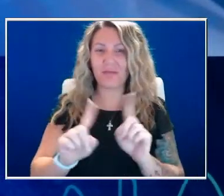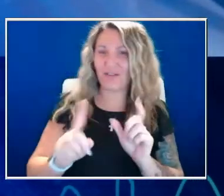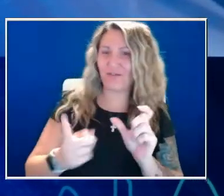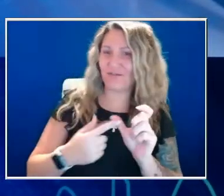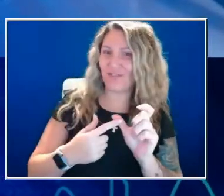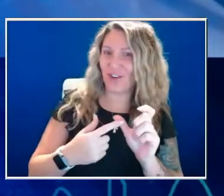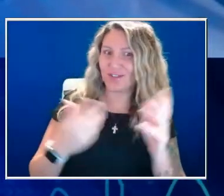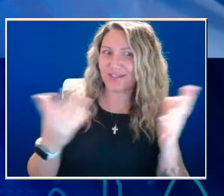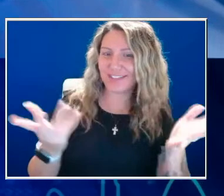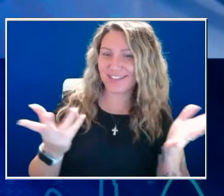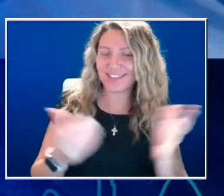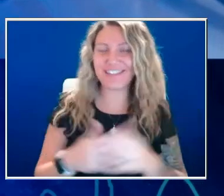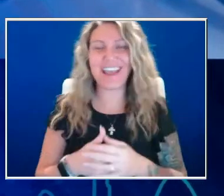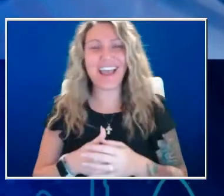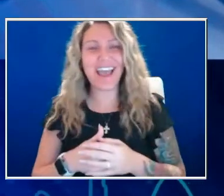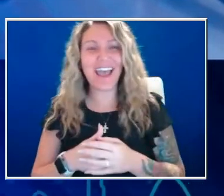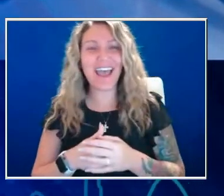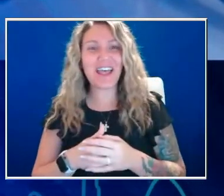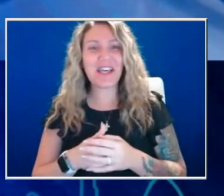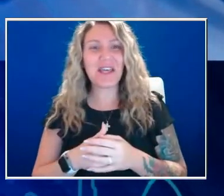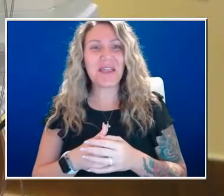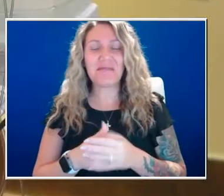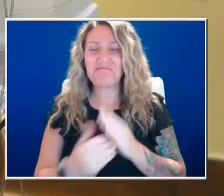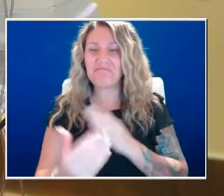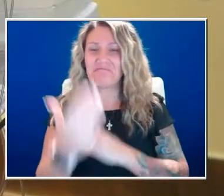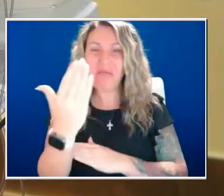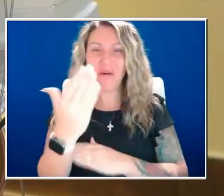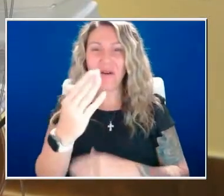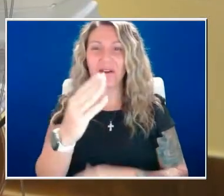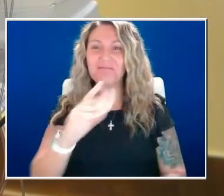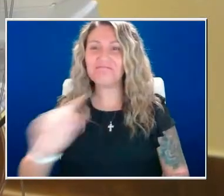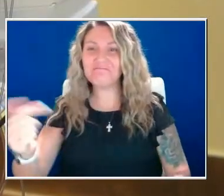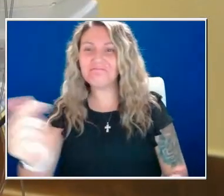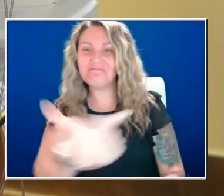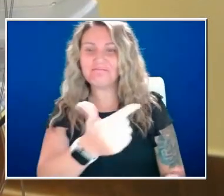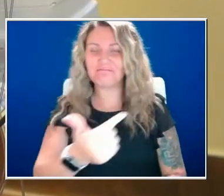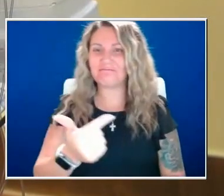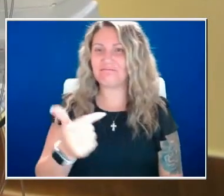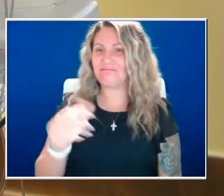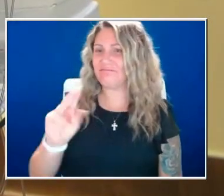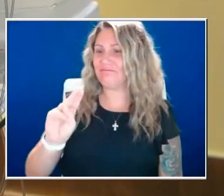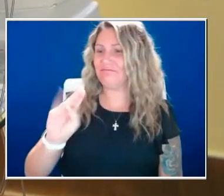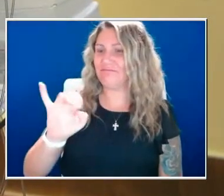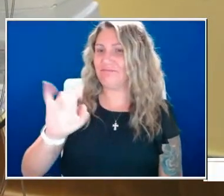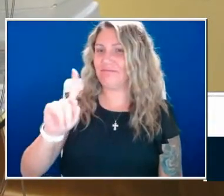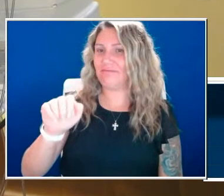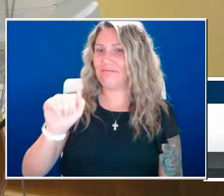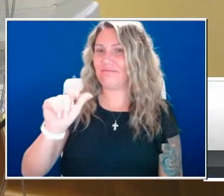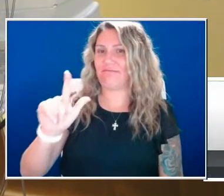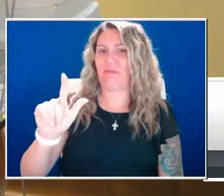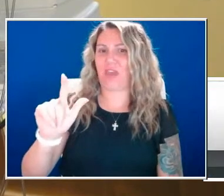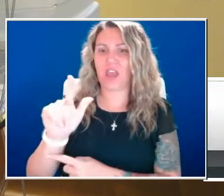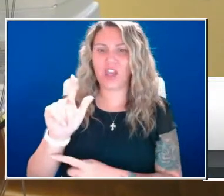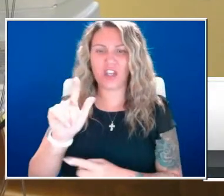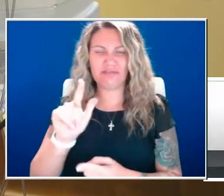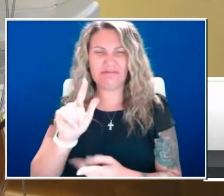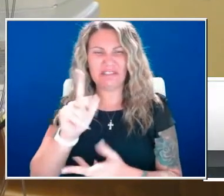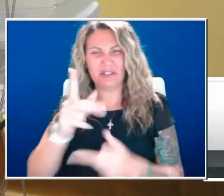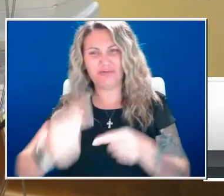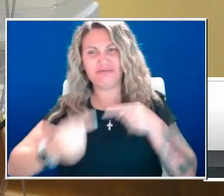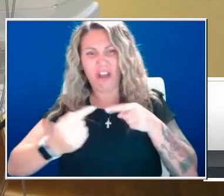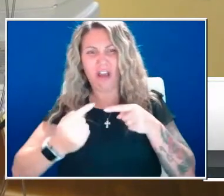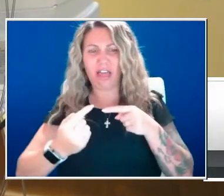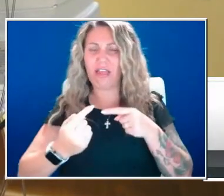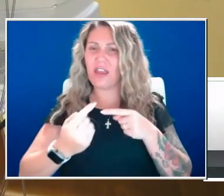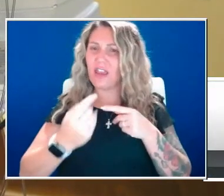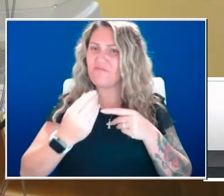we're making the morning rounds today. So Micah was having a very difficult time keeping food down. Anything we fed